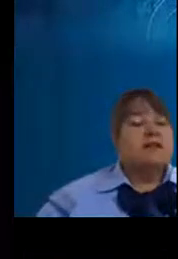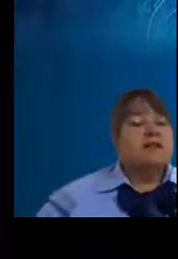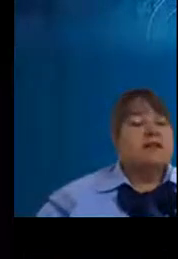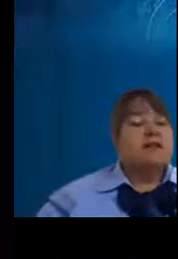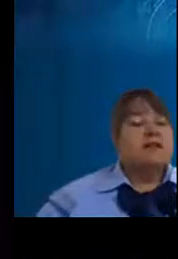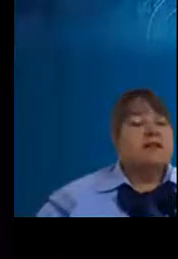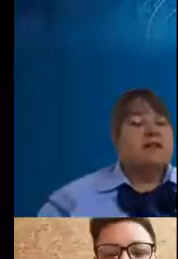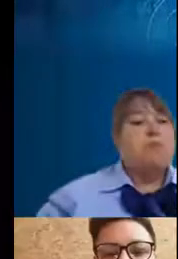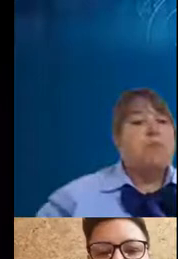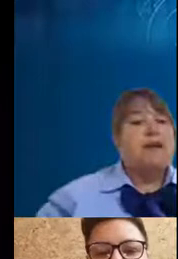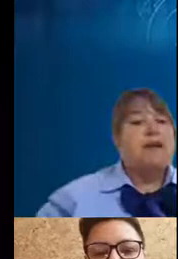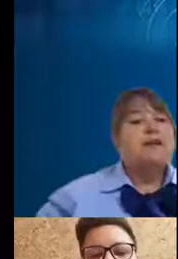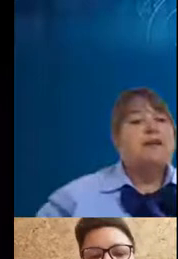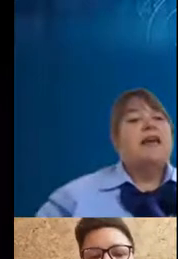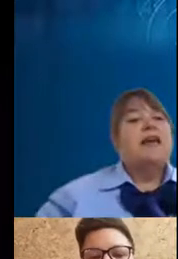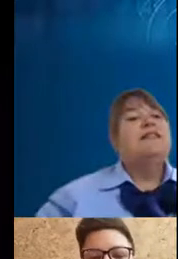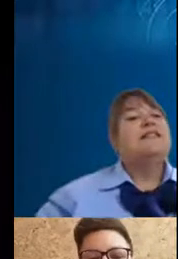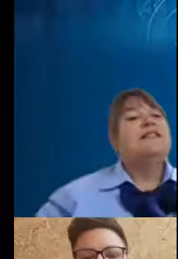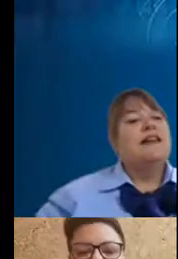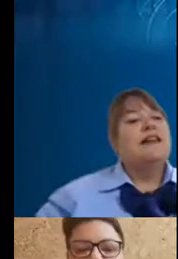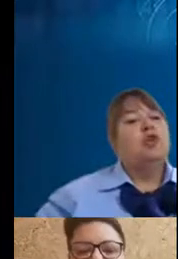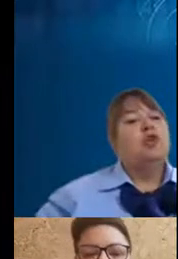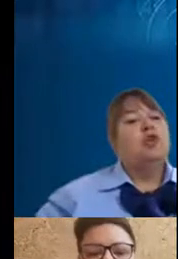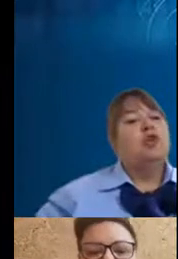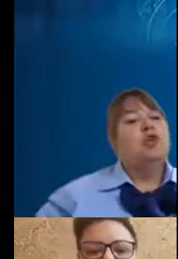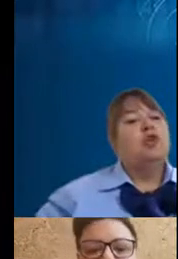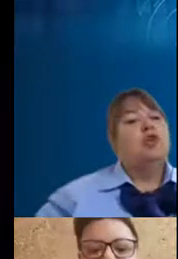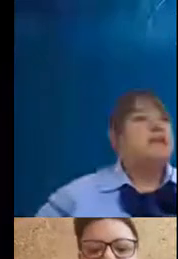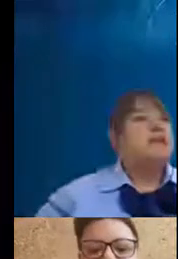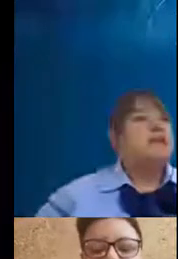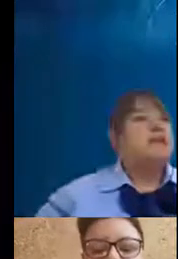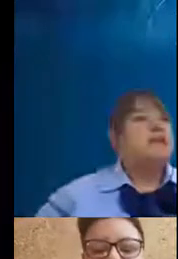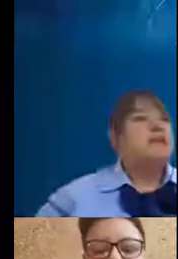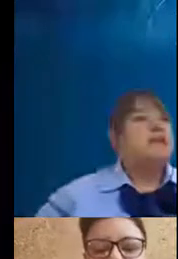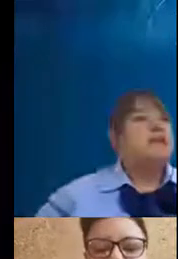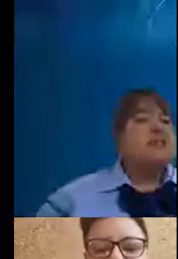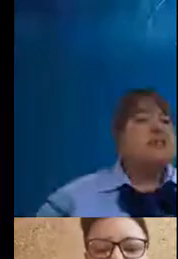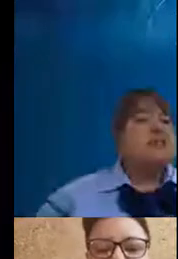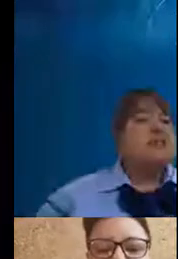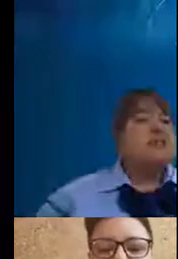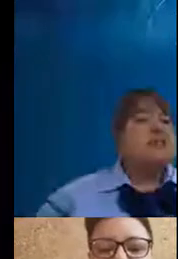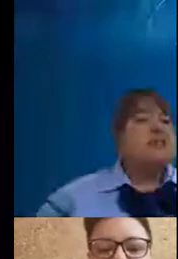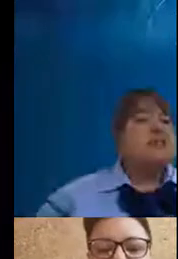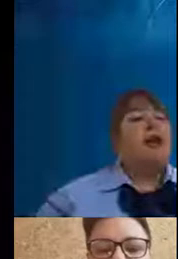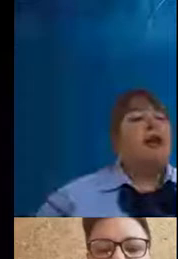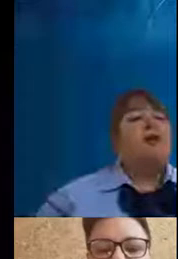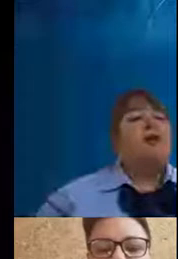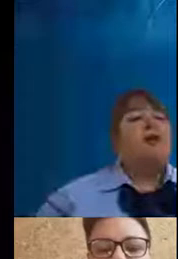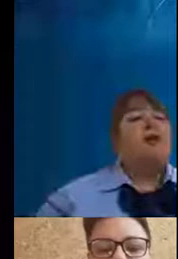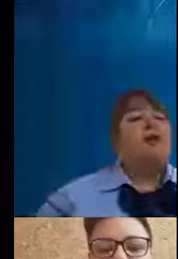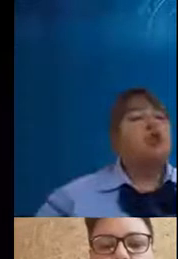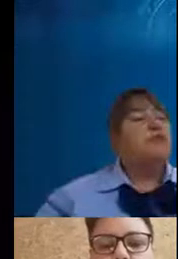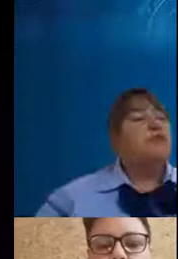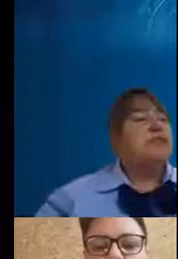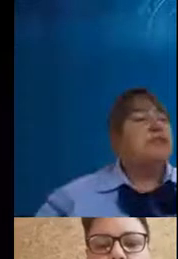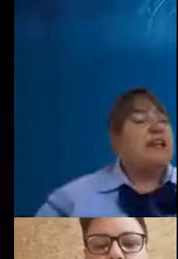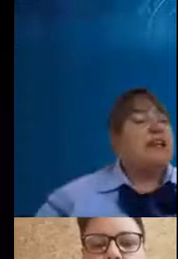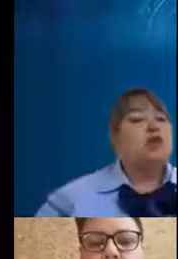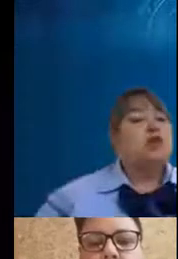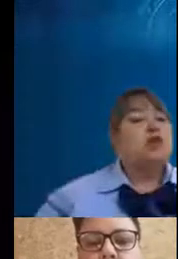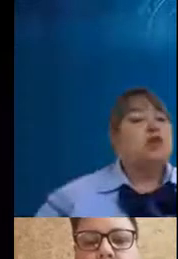salary, exactly the same bracket, in the second 12 months, it's a fixed amount that you can use